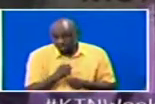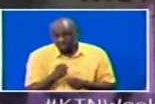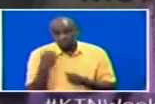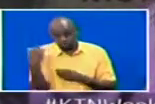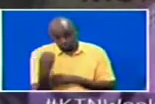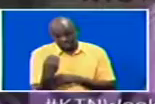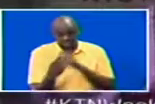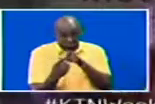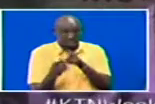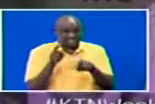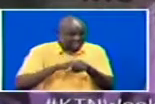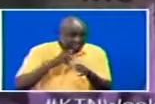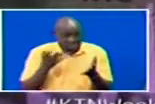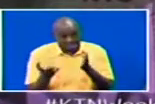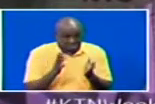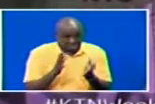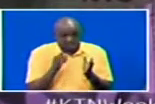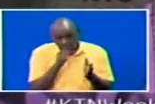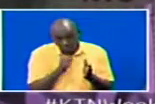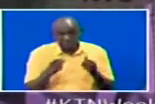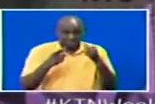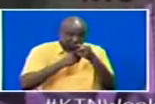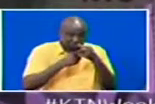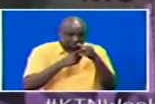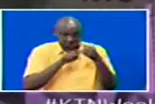children around 6 to